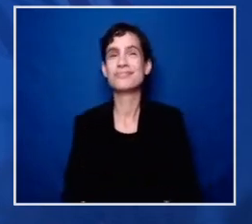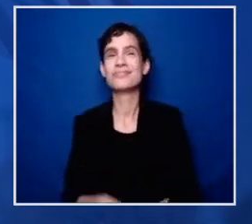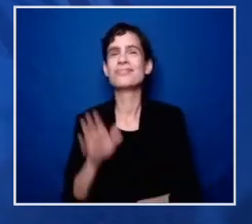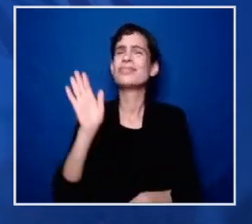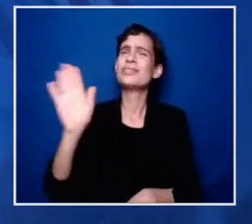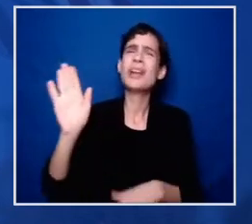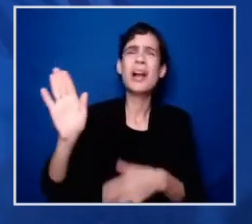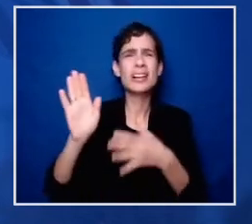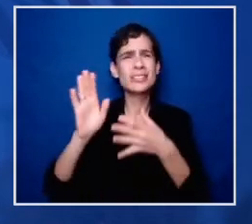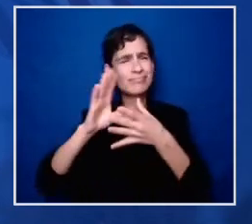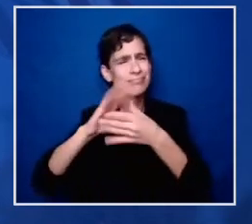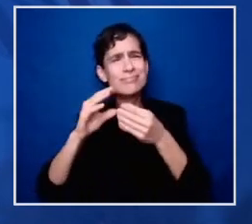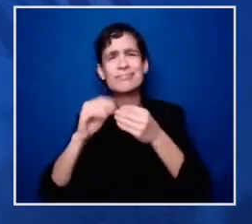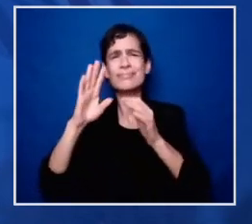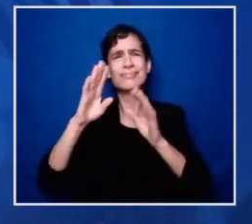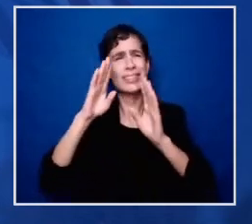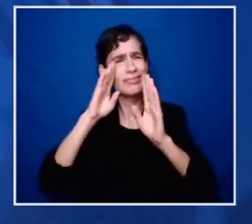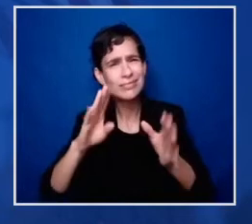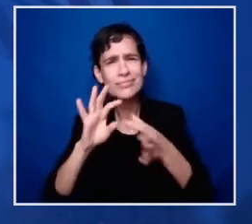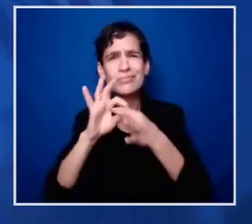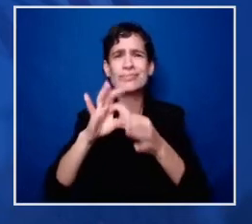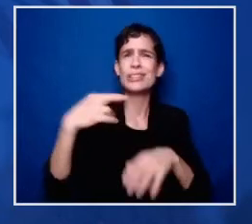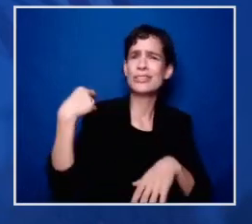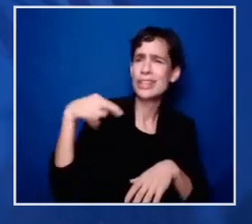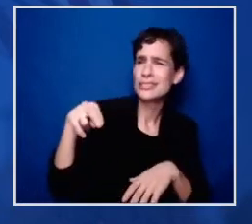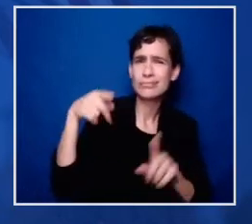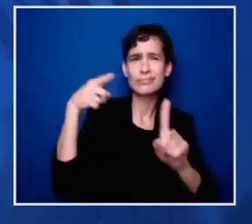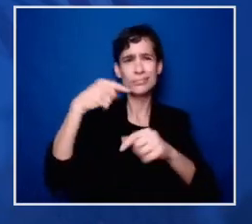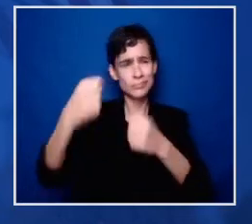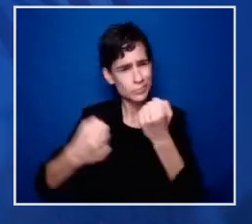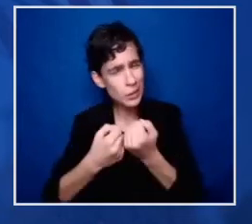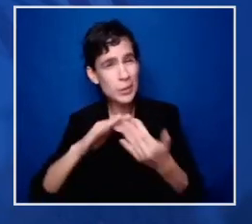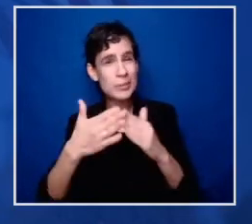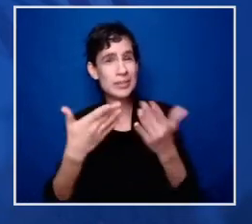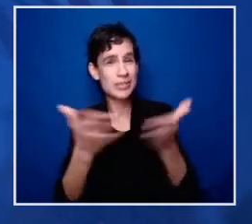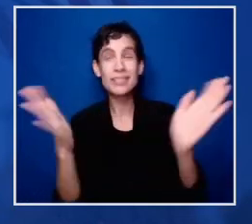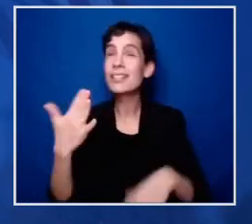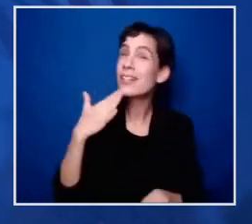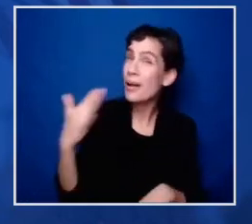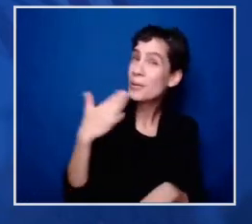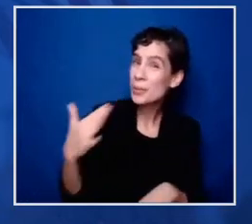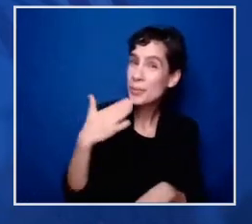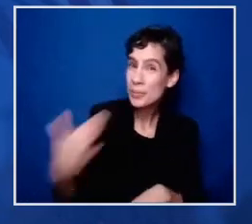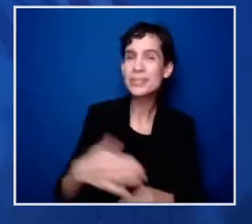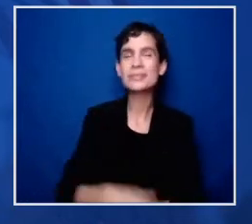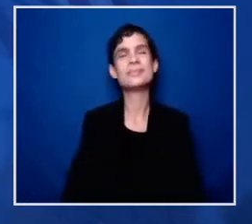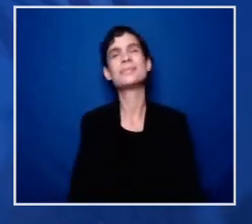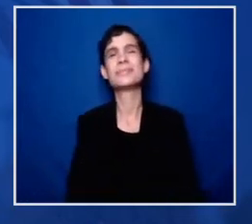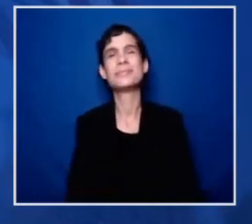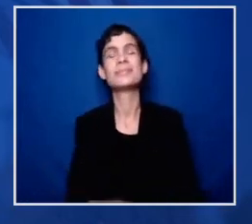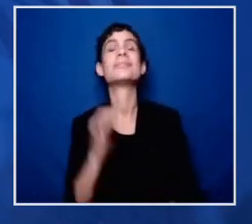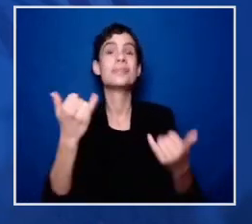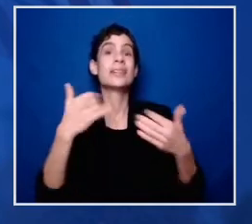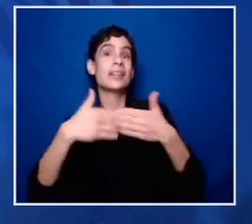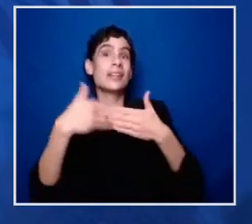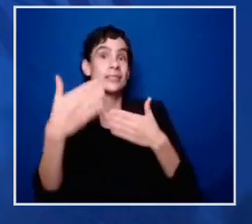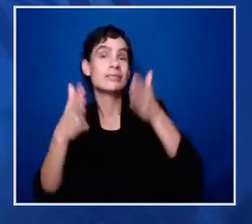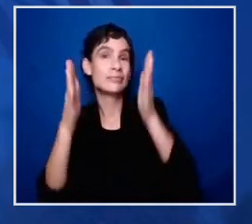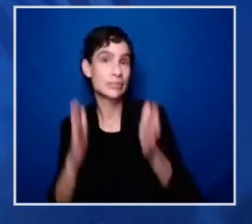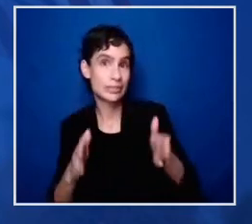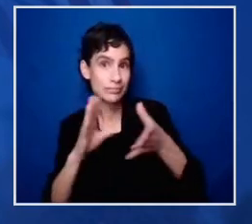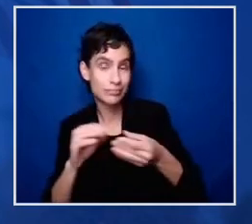Now, our next participant begins each day with his family, and he asks them, how can I help you? Please welcome